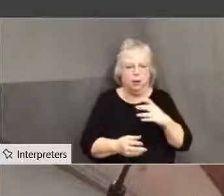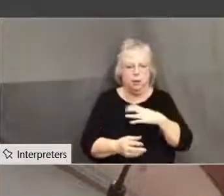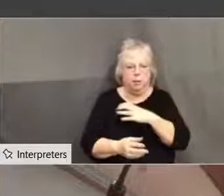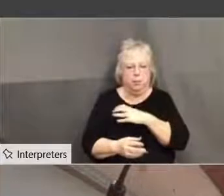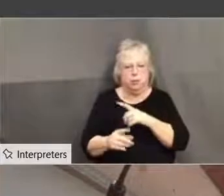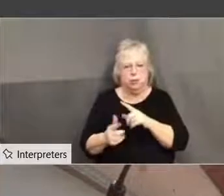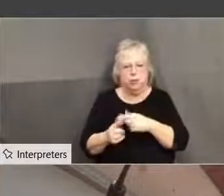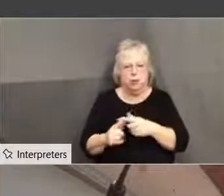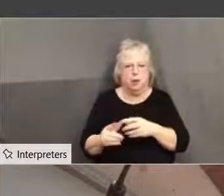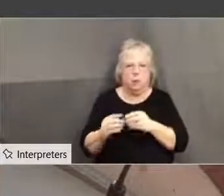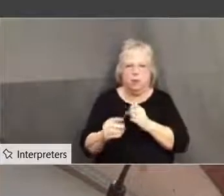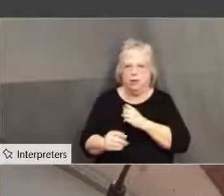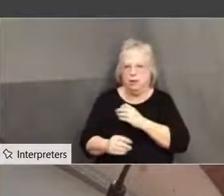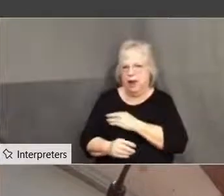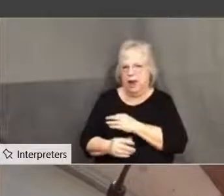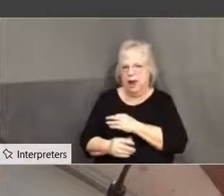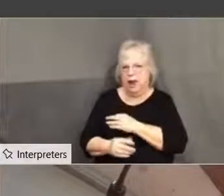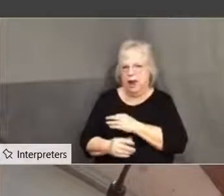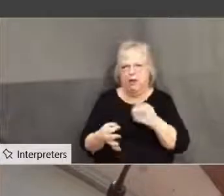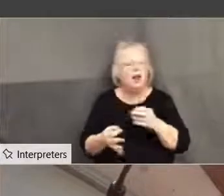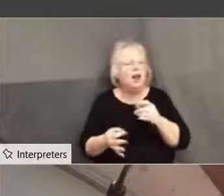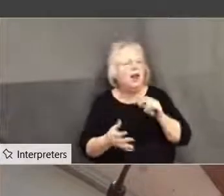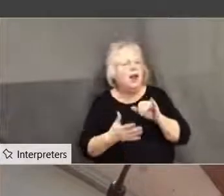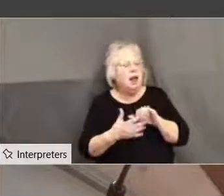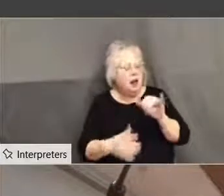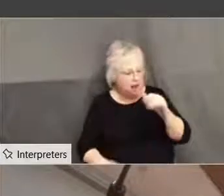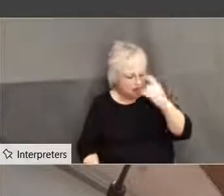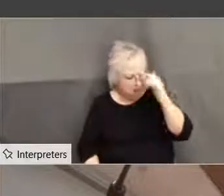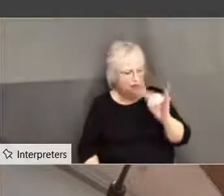staff. That's what I thought, maybe the commission. Well,